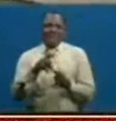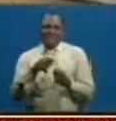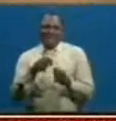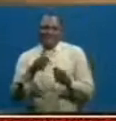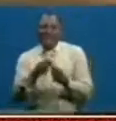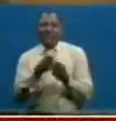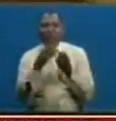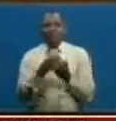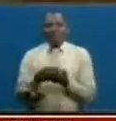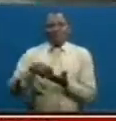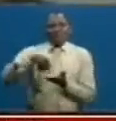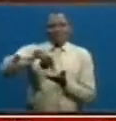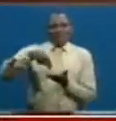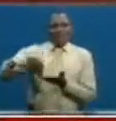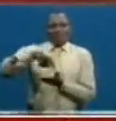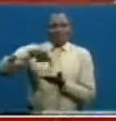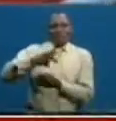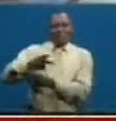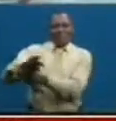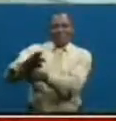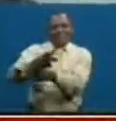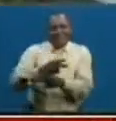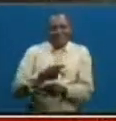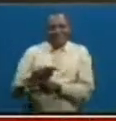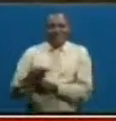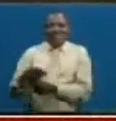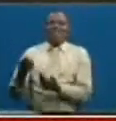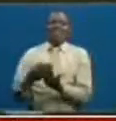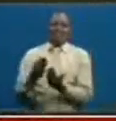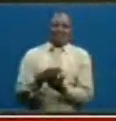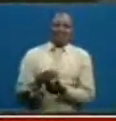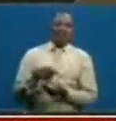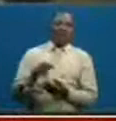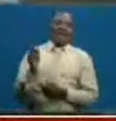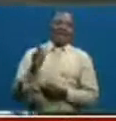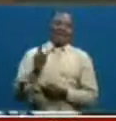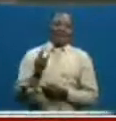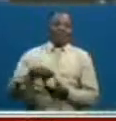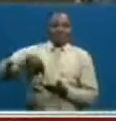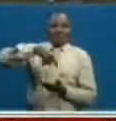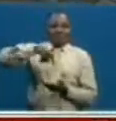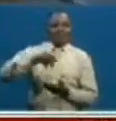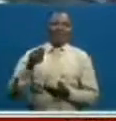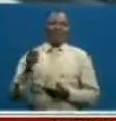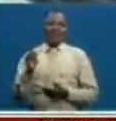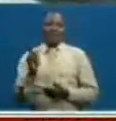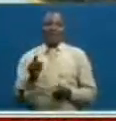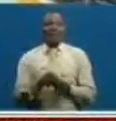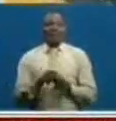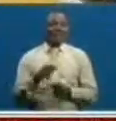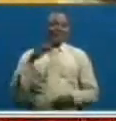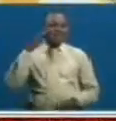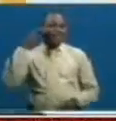digitize the material that we have got in this gramophone library, that's how we call it, and also our